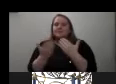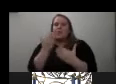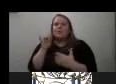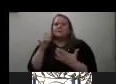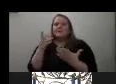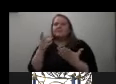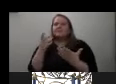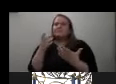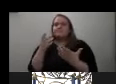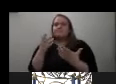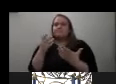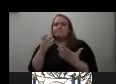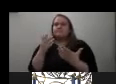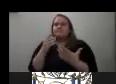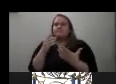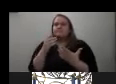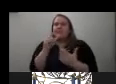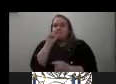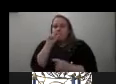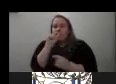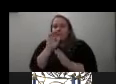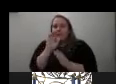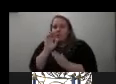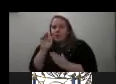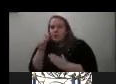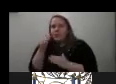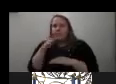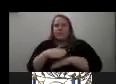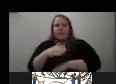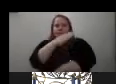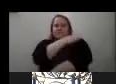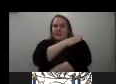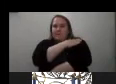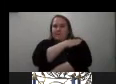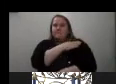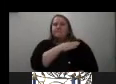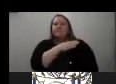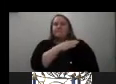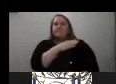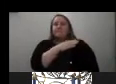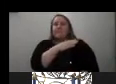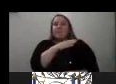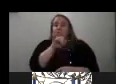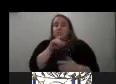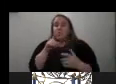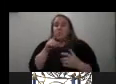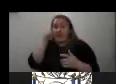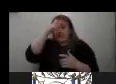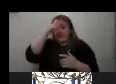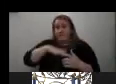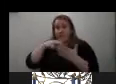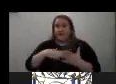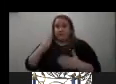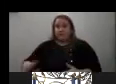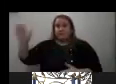straight, just a slight curve on the top of the sleeve, so that when the male dancer lifts their